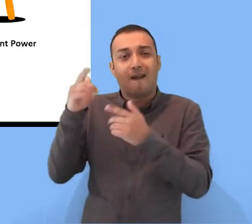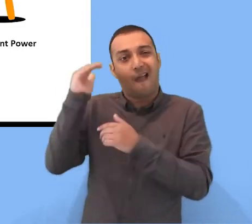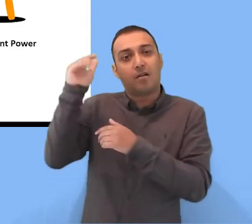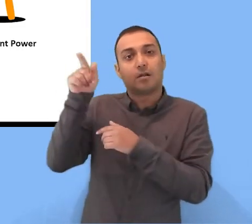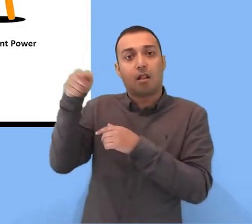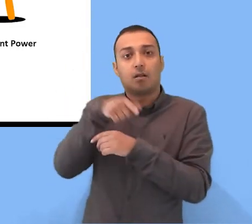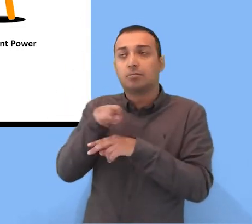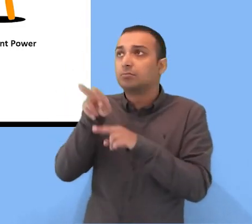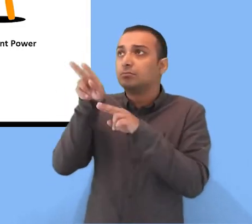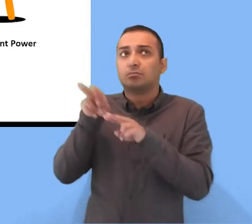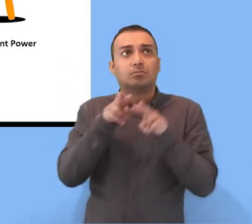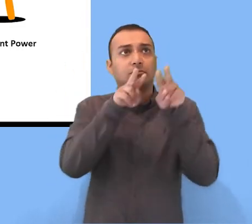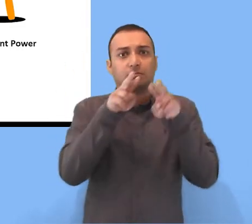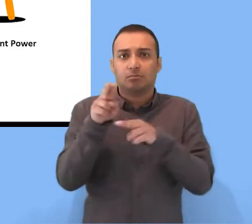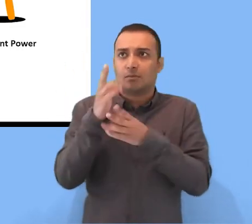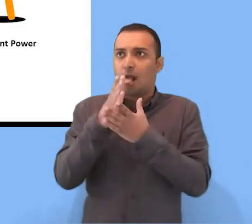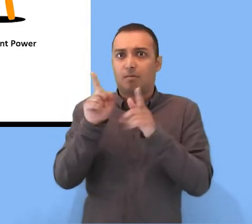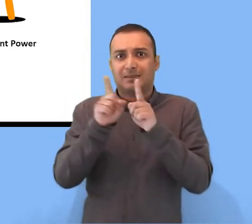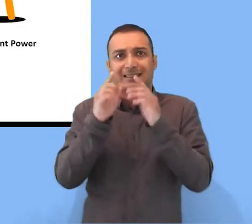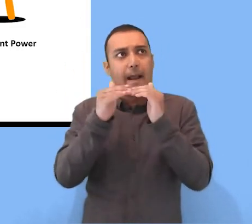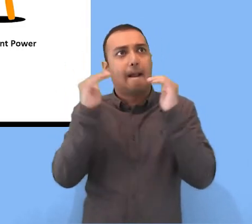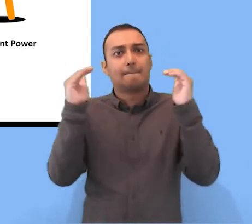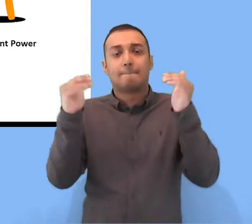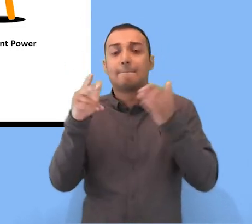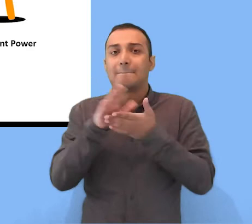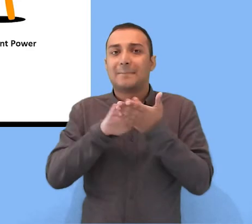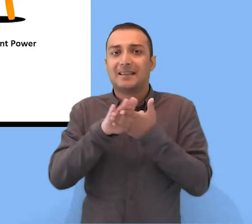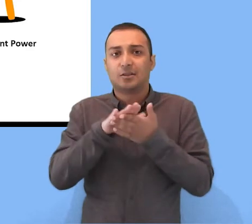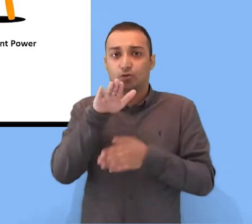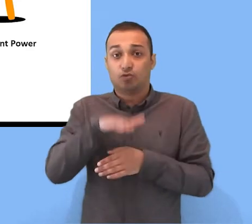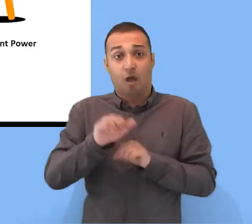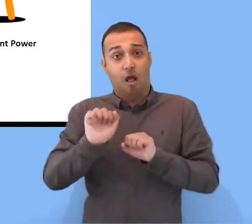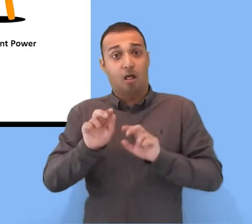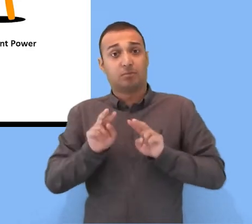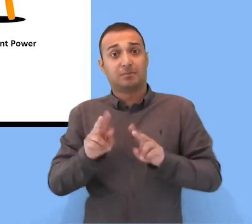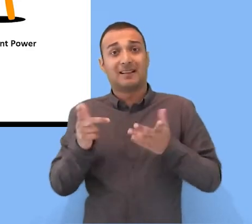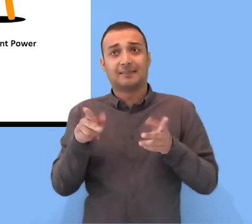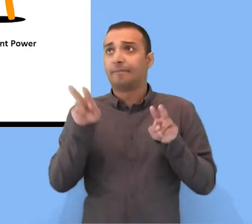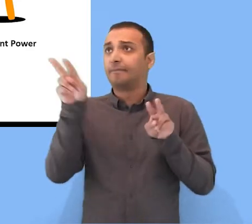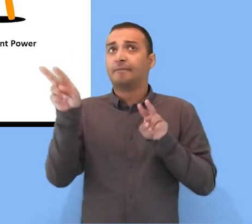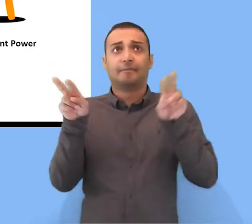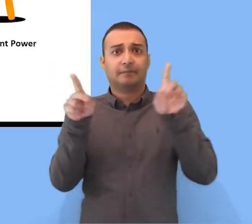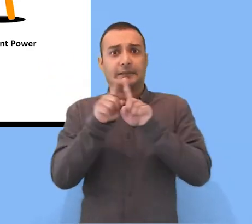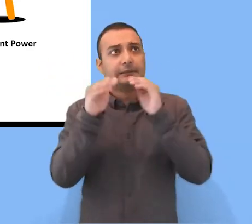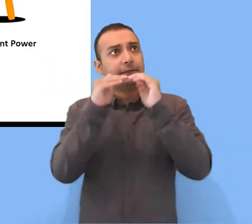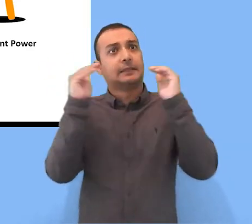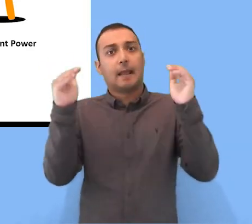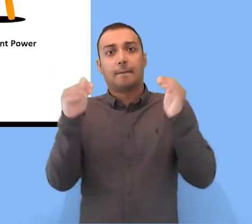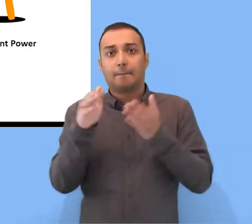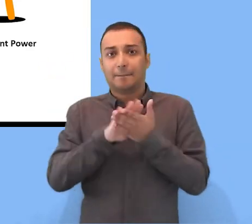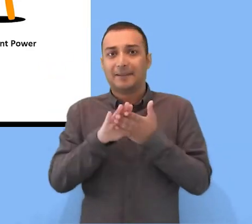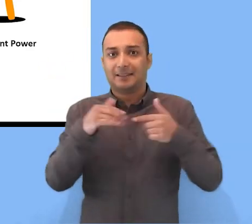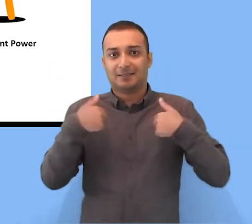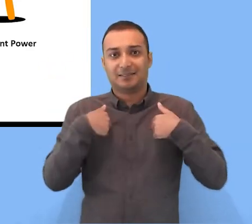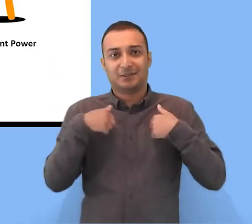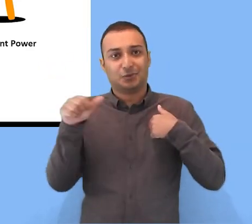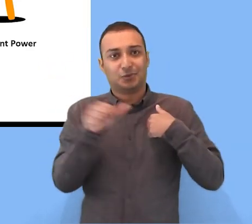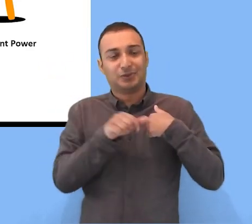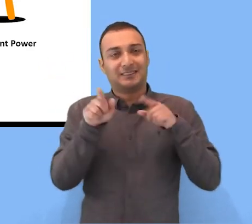they look up to in just as equal terms. And we need to think of education in that sort of sense.